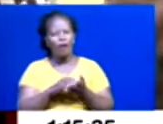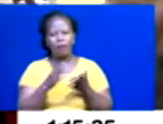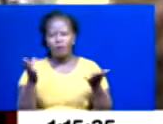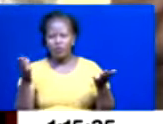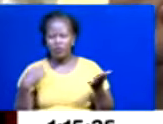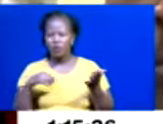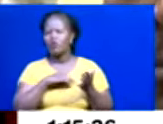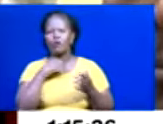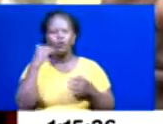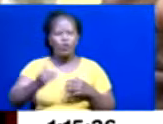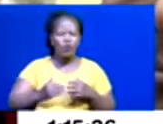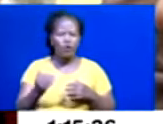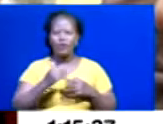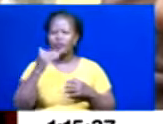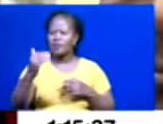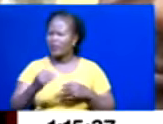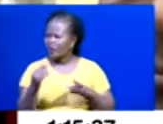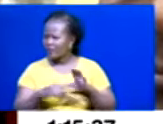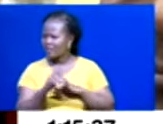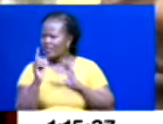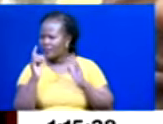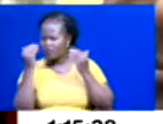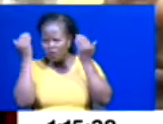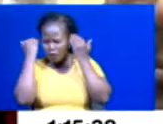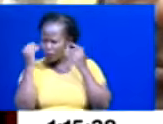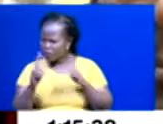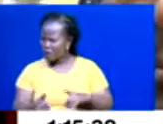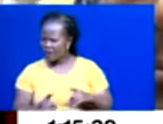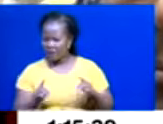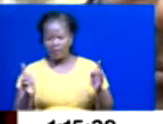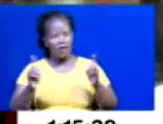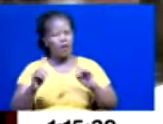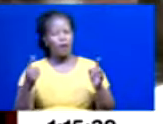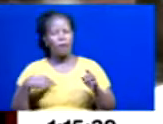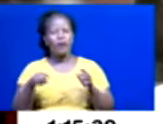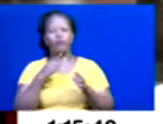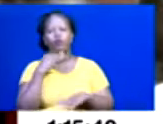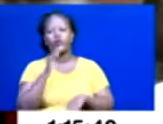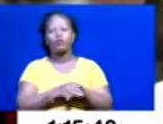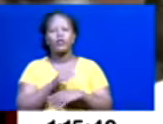tukaenda kutini kila wakati, tupate laini, tupate haki yetu.